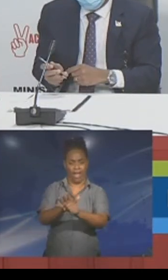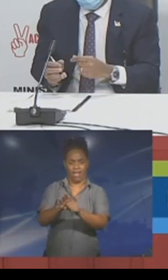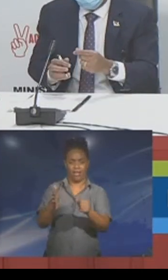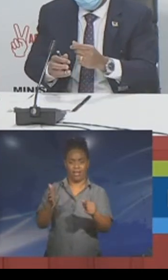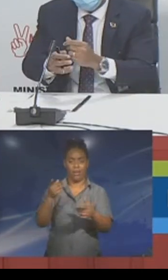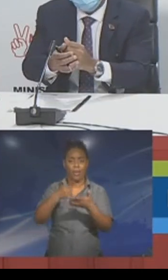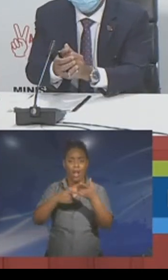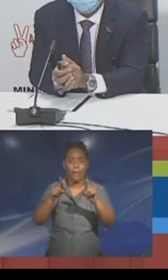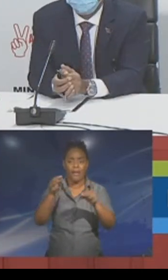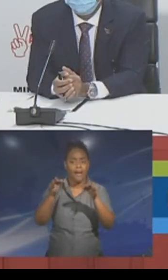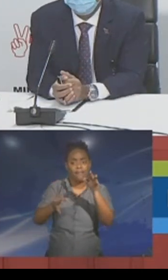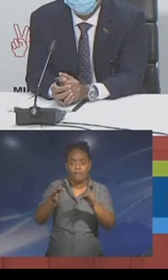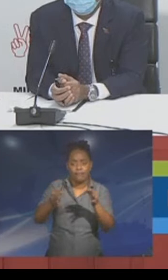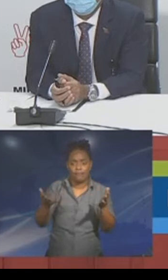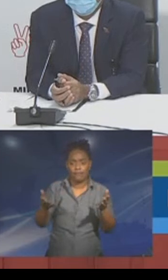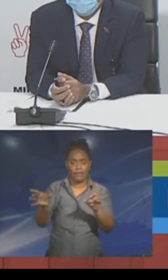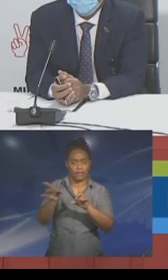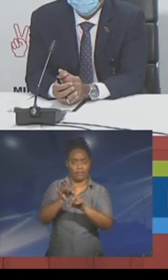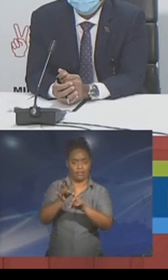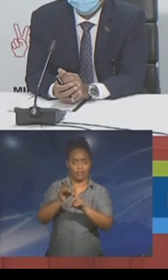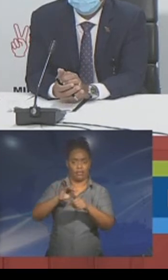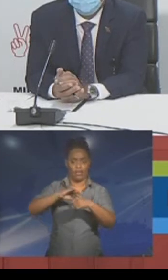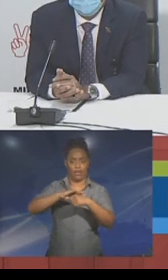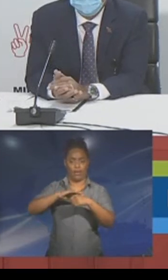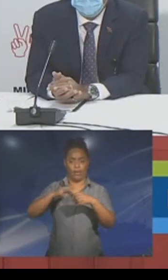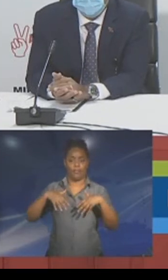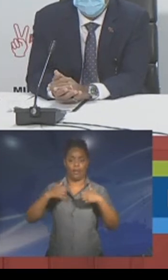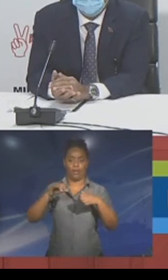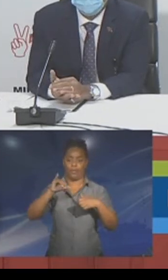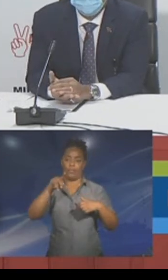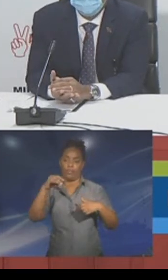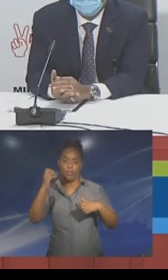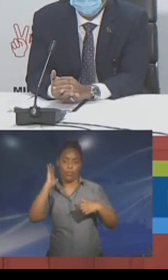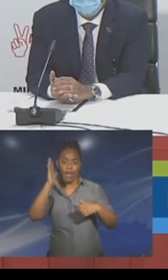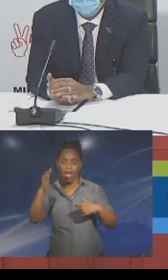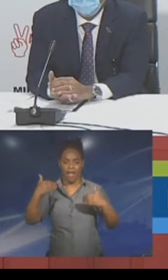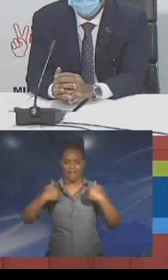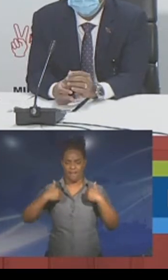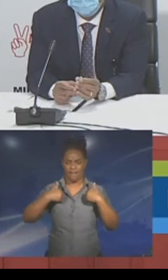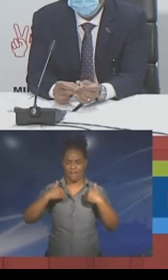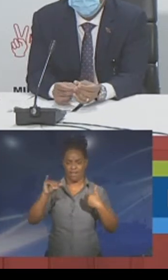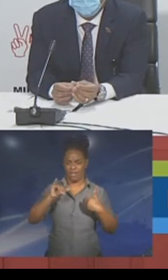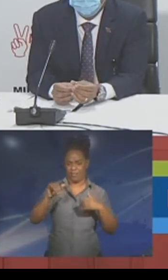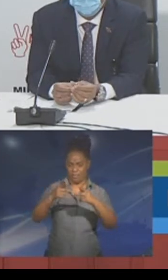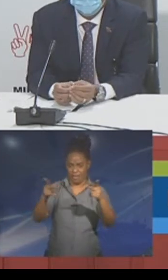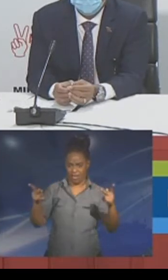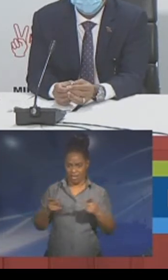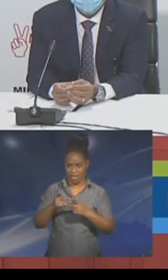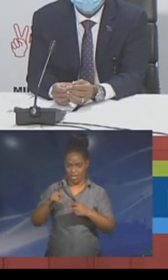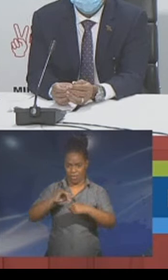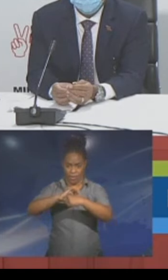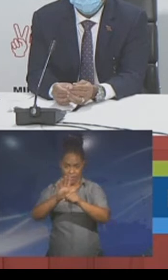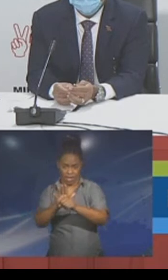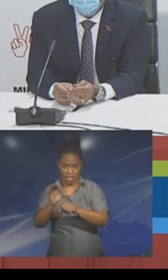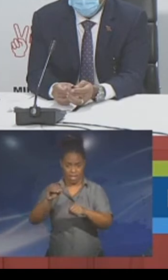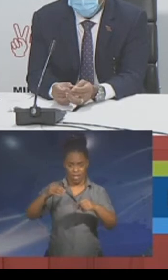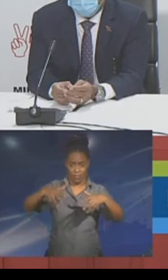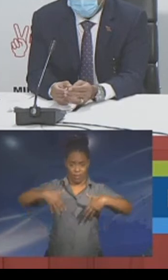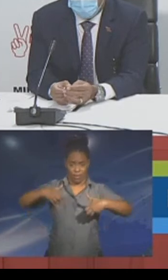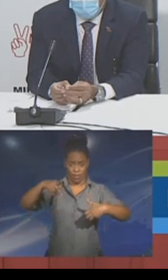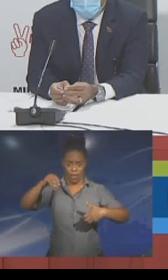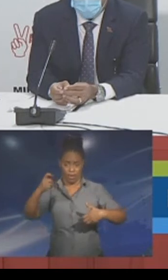you have COVID patients and monkeypox patients in the same facilities? And my second question, in terms of